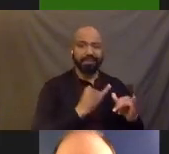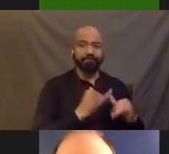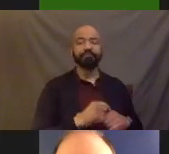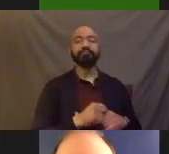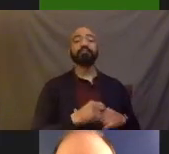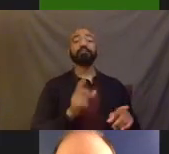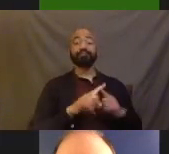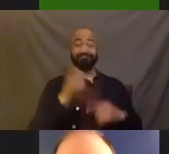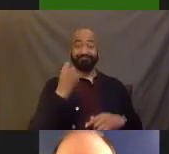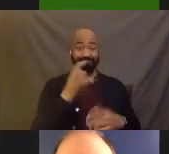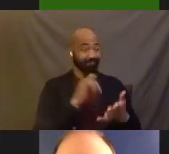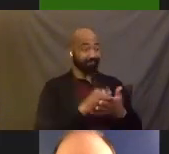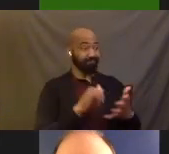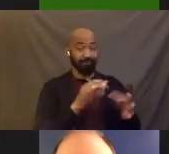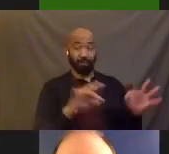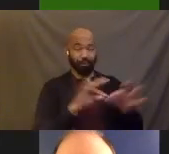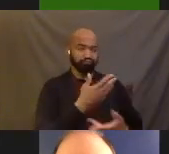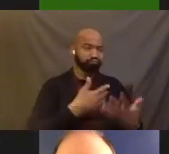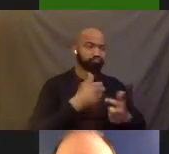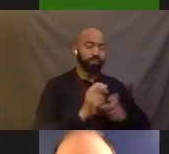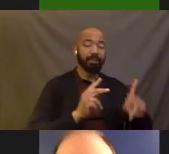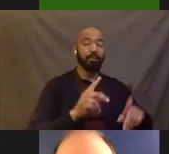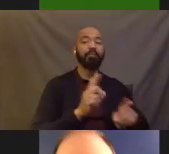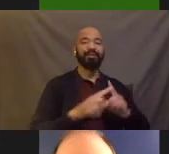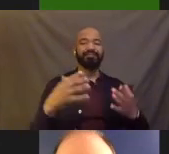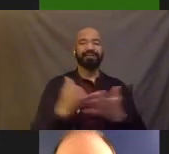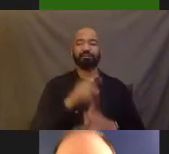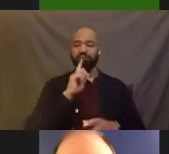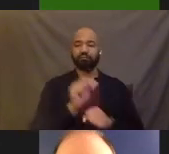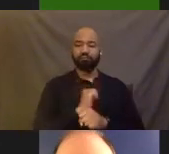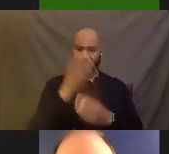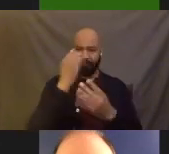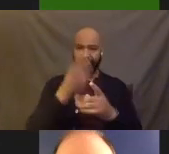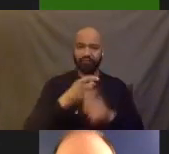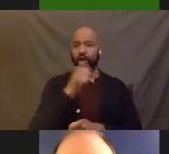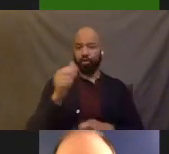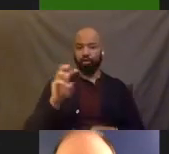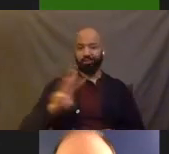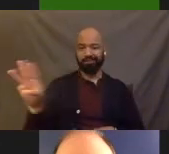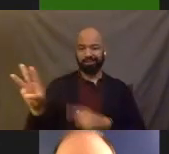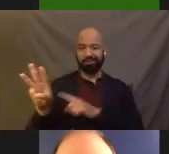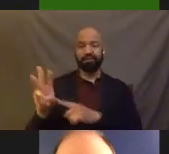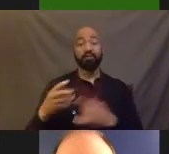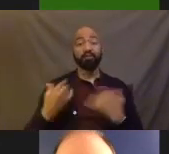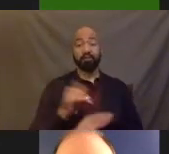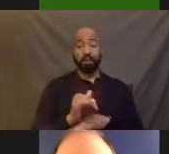with additional information at other sites. So I'm hoping to give you some of those sites